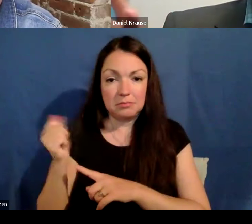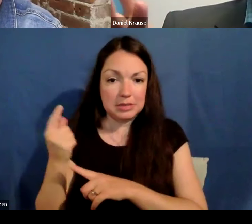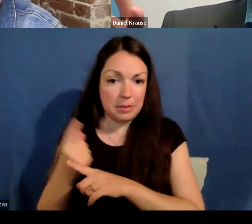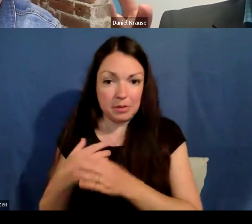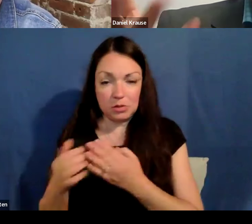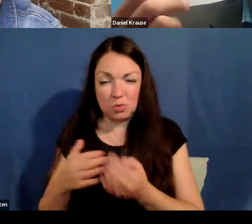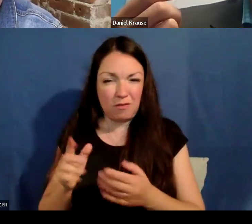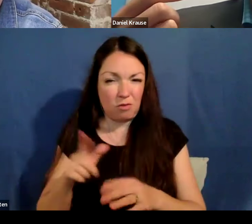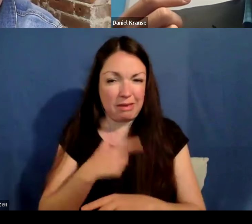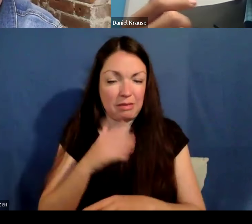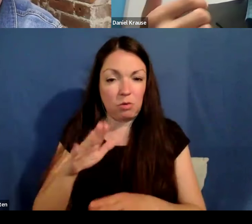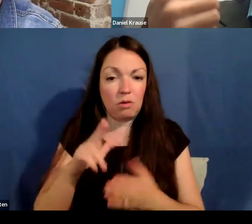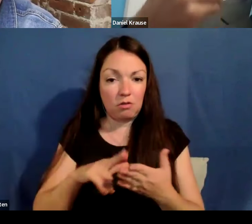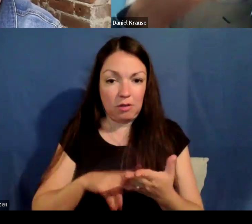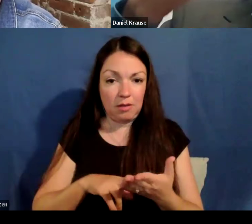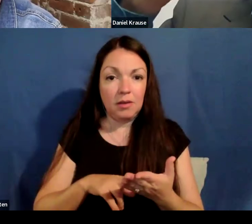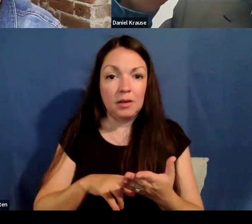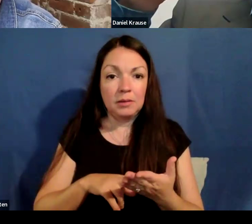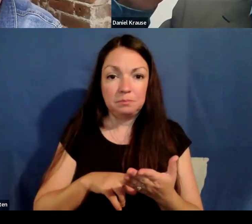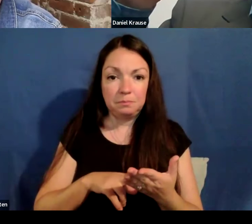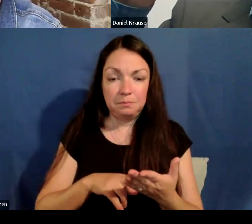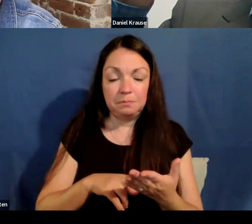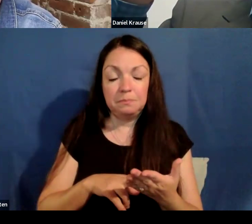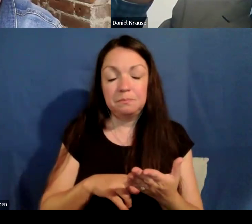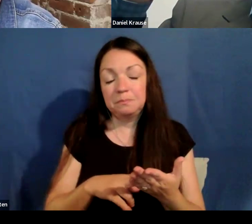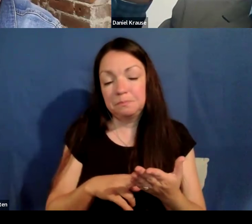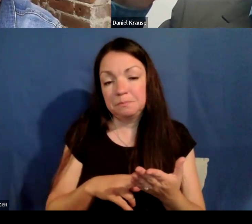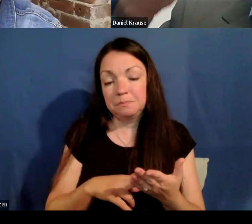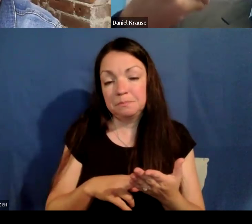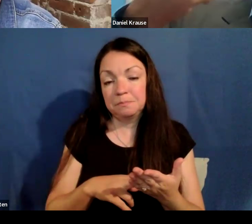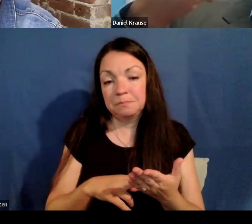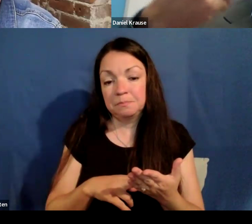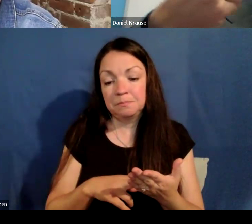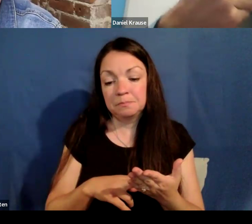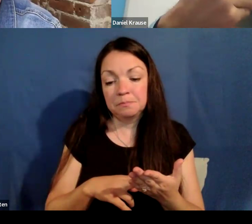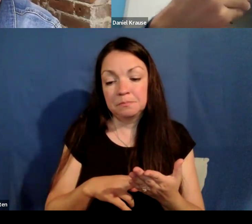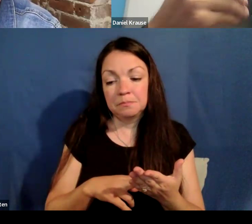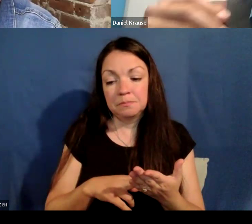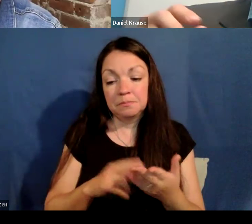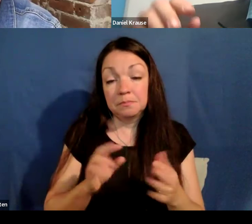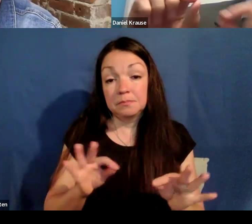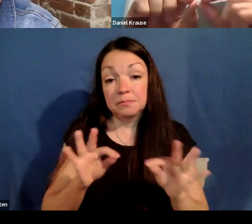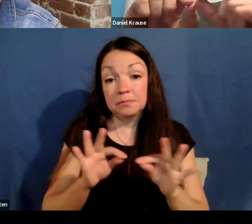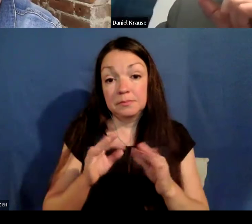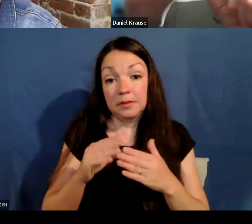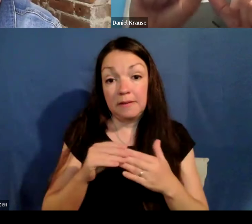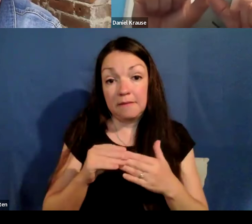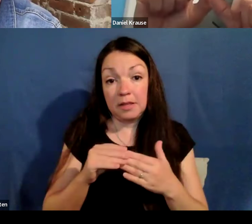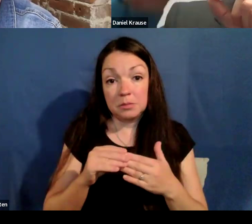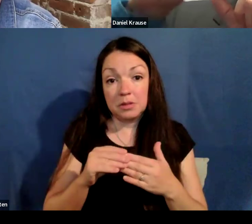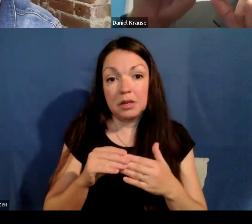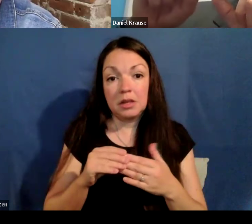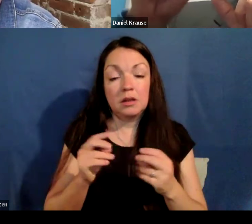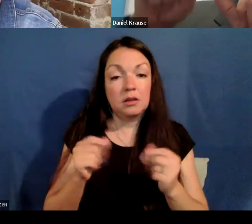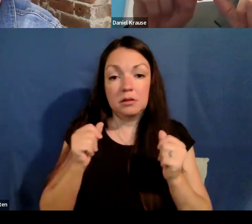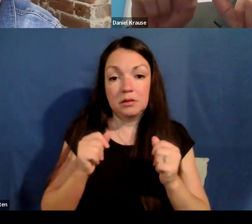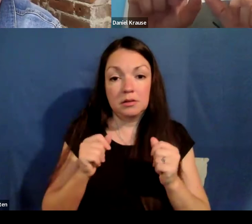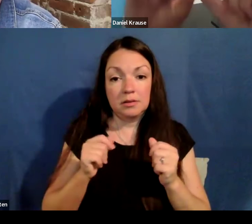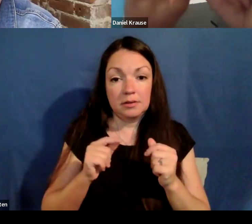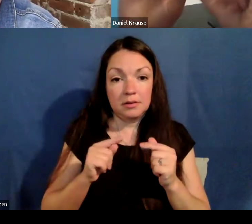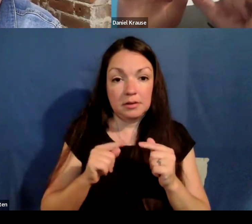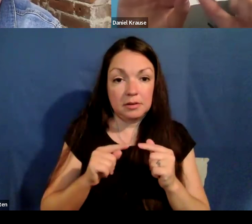contract length actually is. The key to a lot of flexibility is to take instantaneous hits